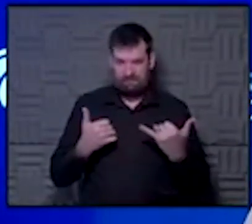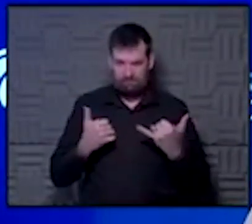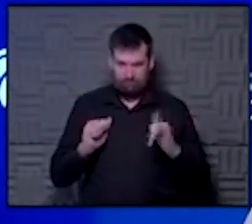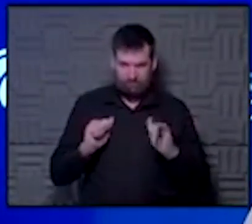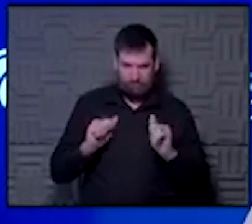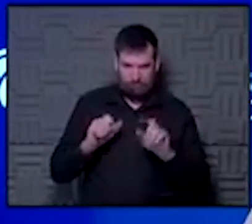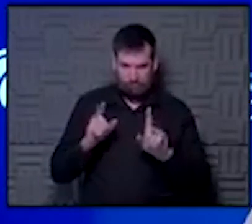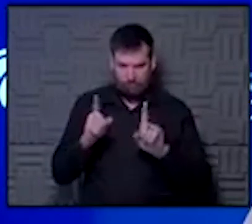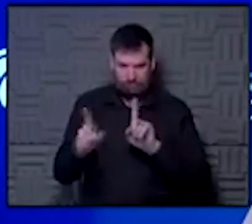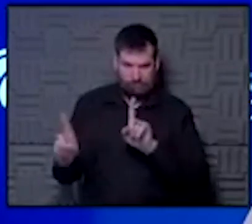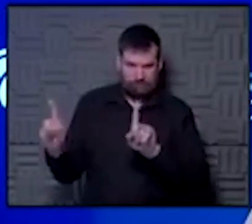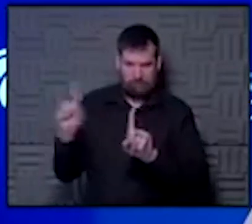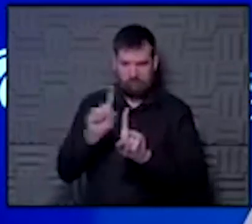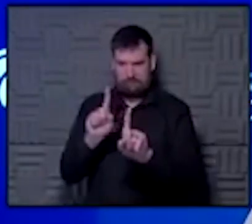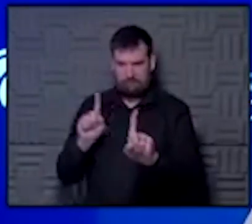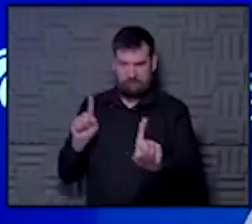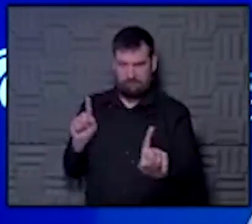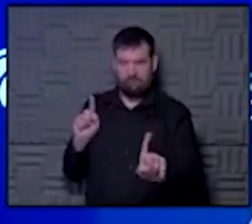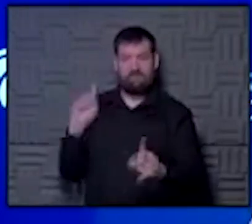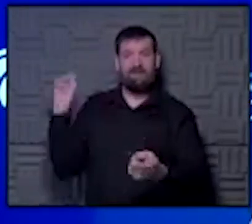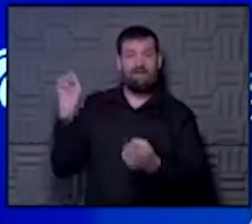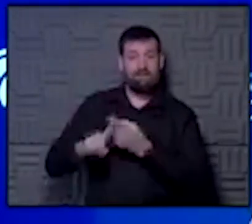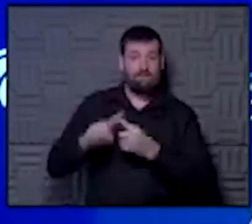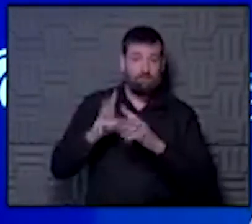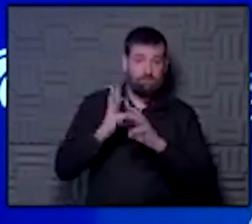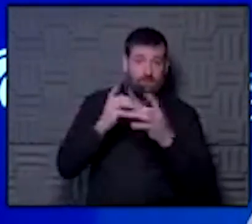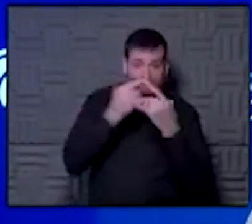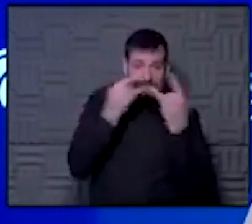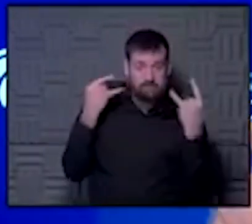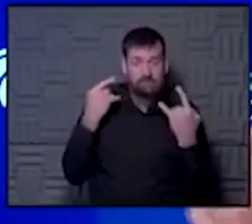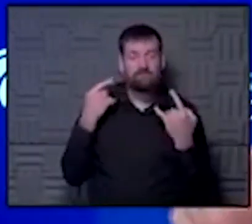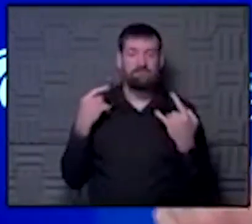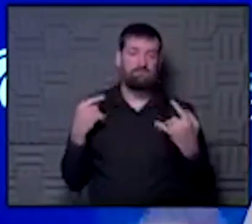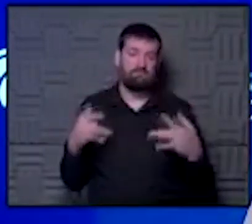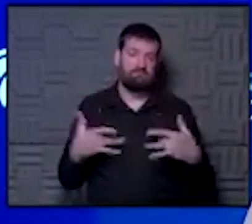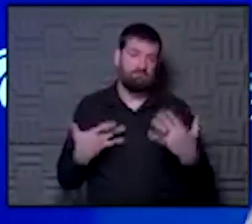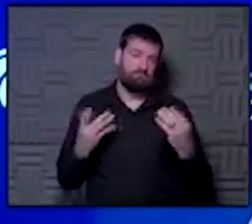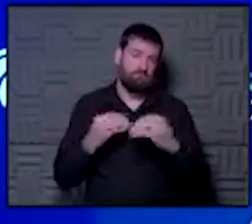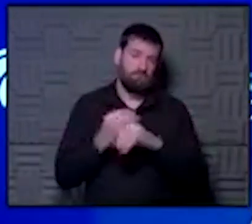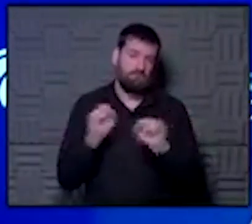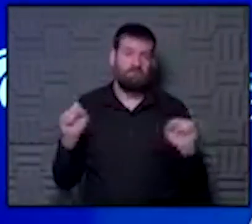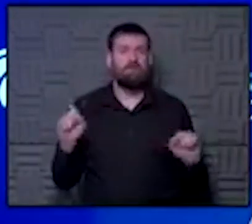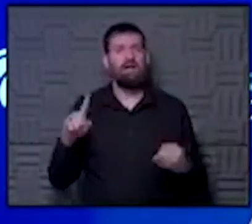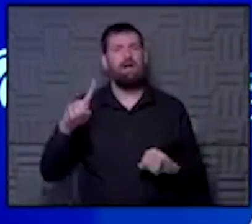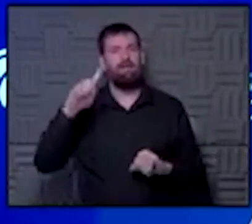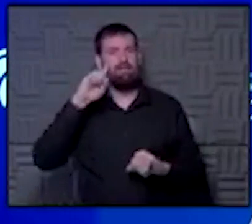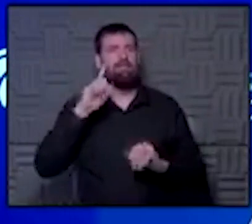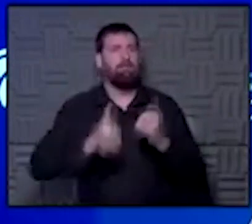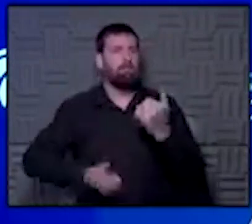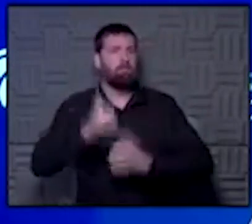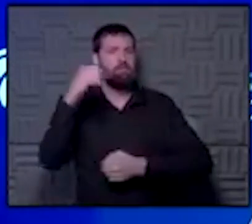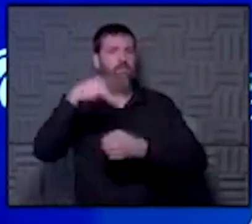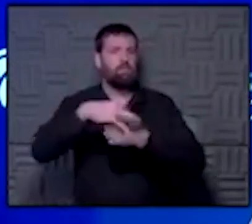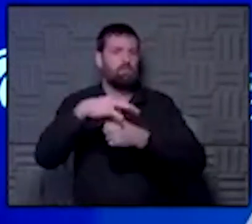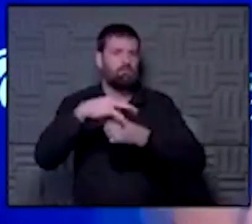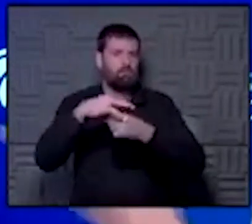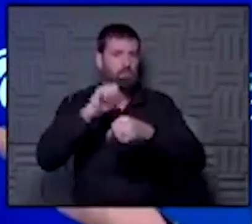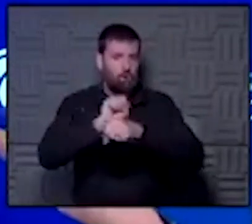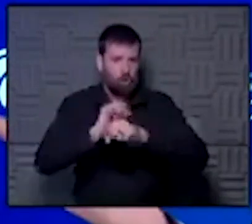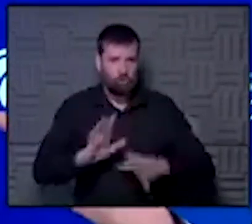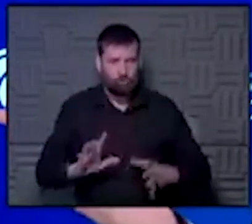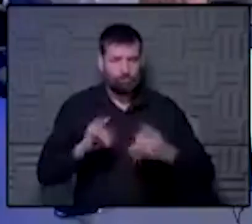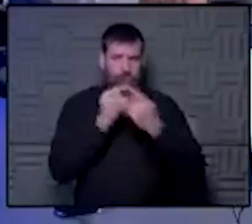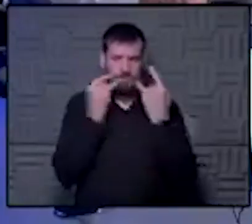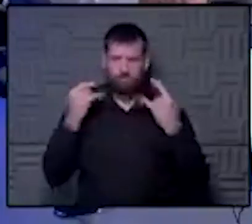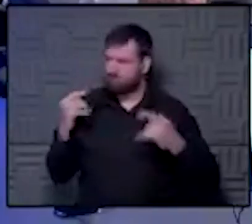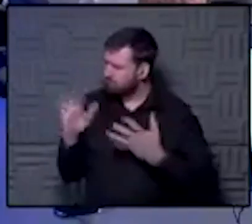have masks on, and then you can step in line and feel a little more comfortable. I think the polling places, most people who are working at the places are going to have on masks. Have you heard